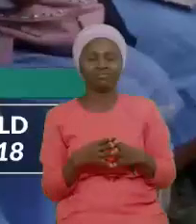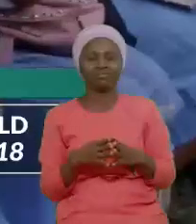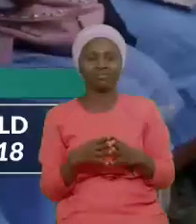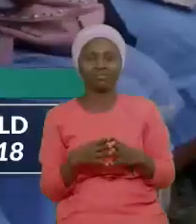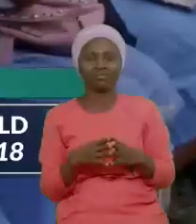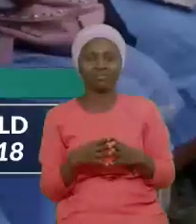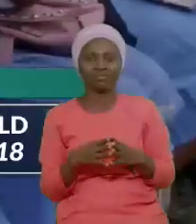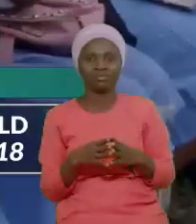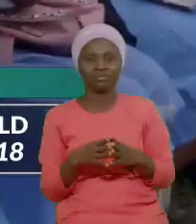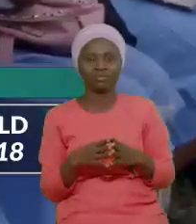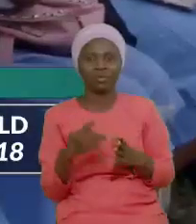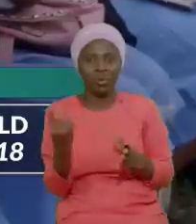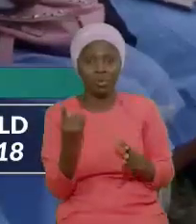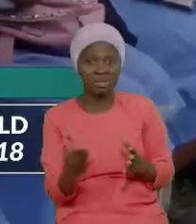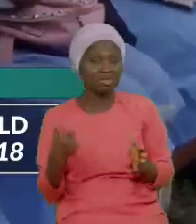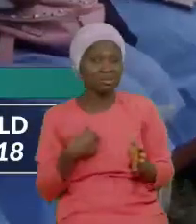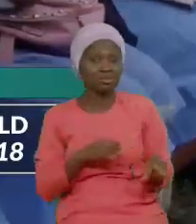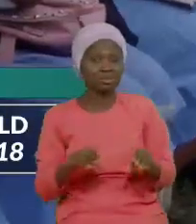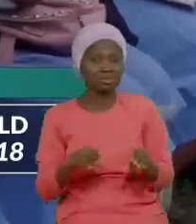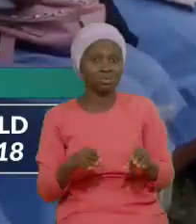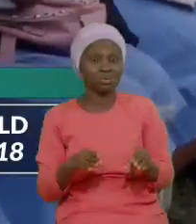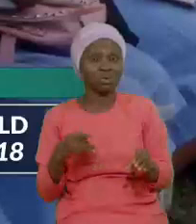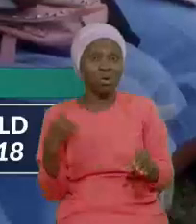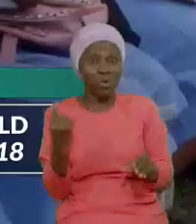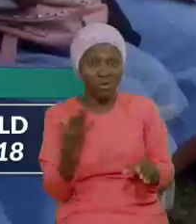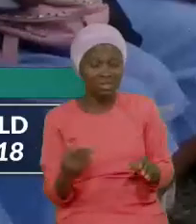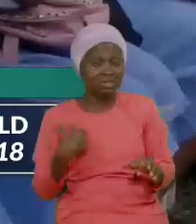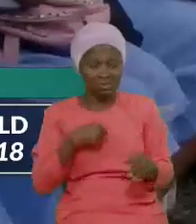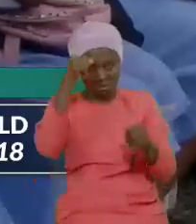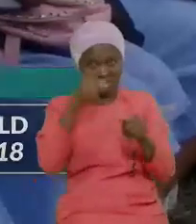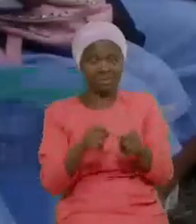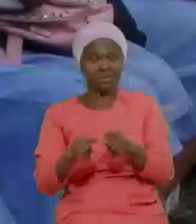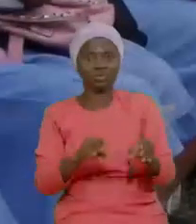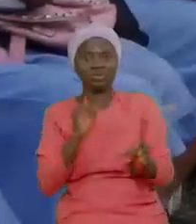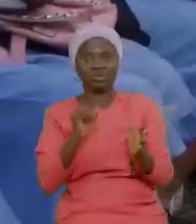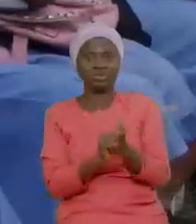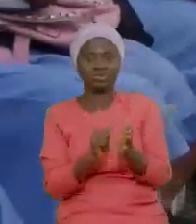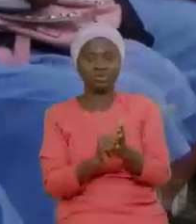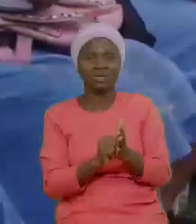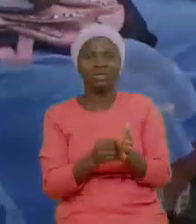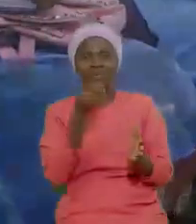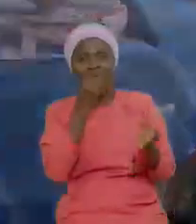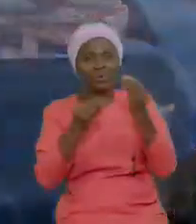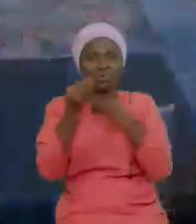The only thing we do, and the only thing we remember we're doing, I eat.